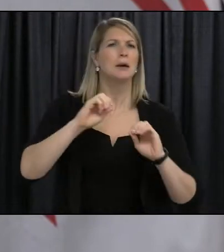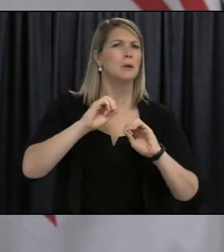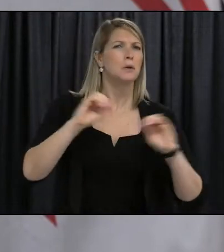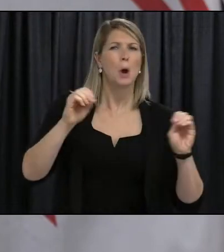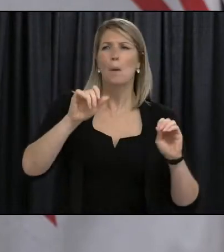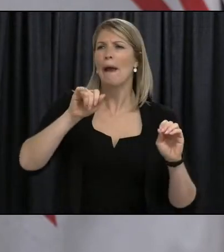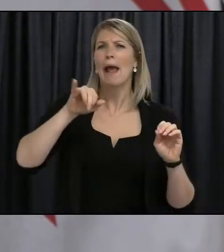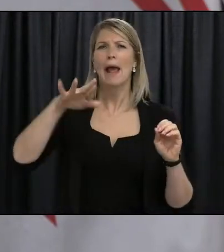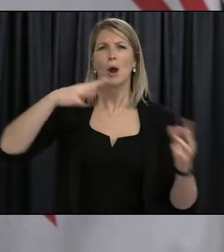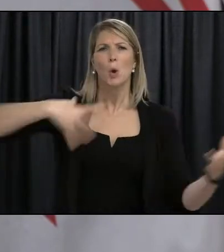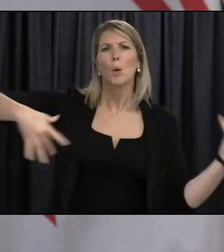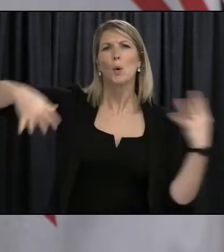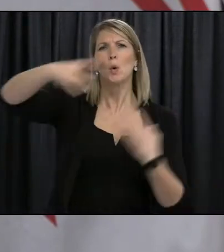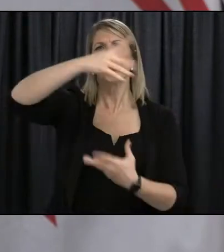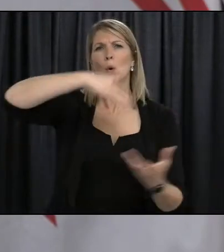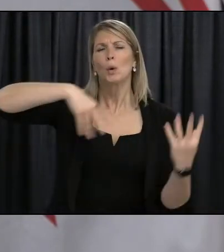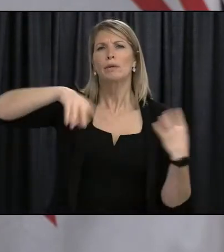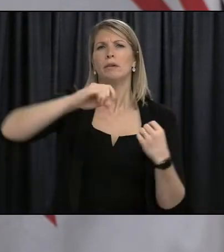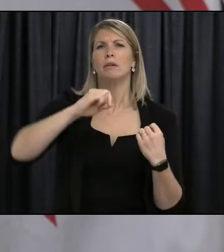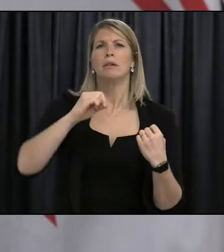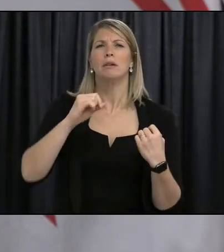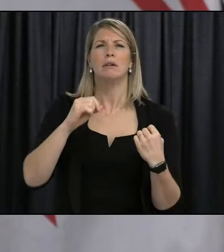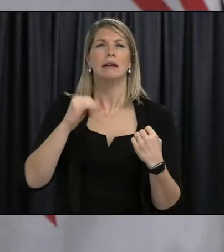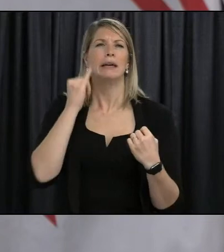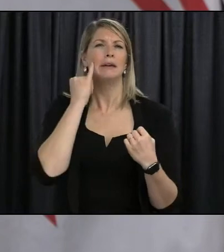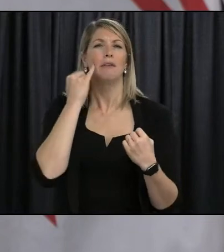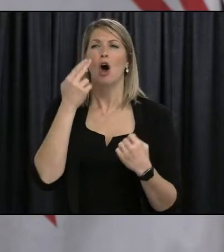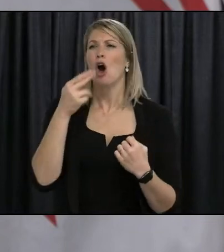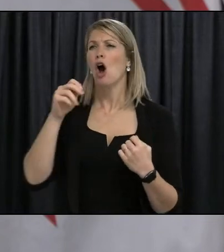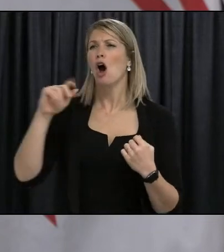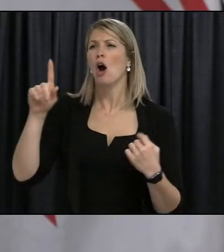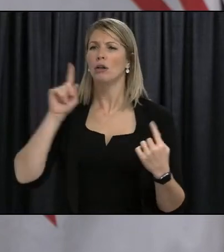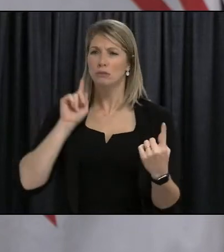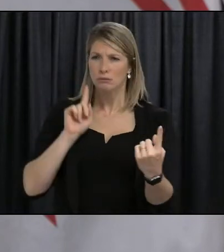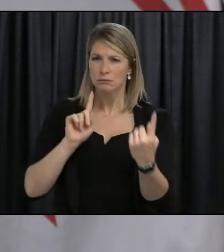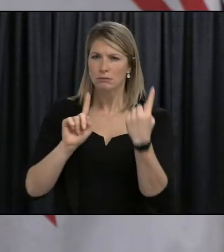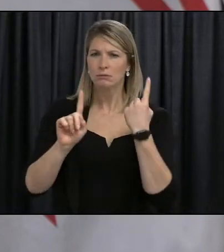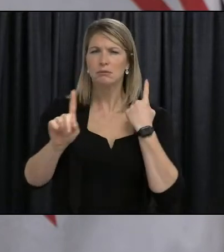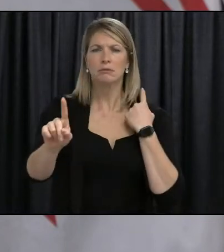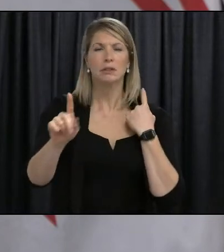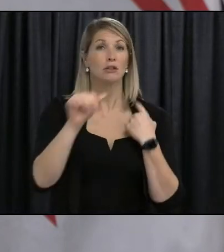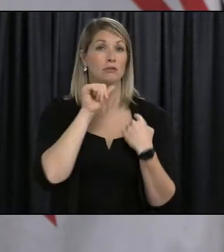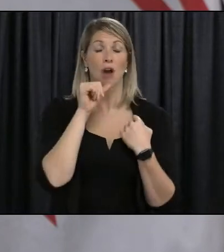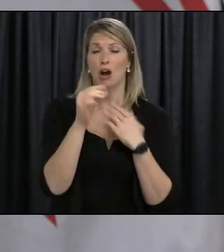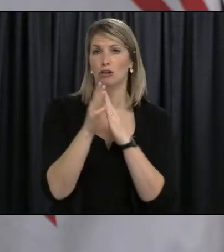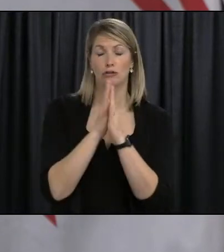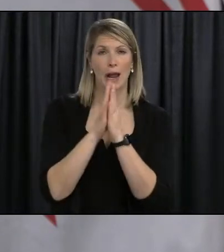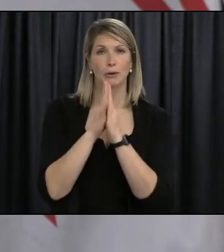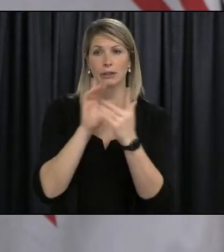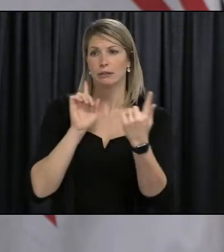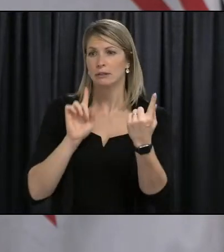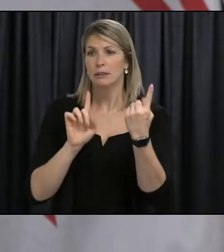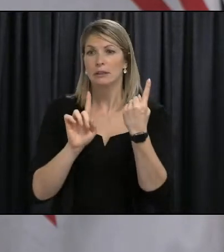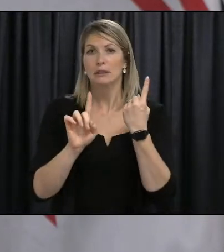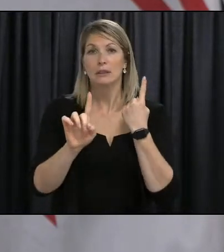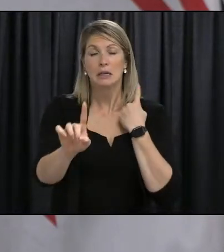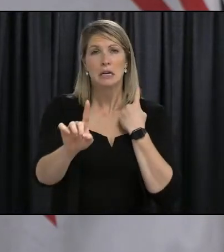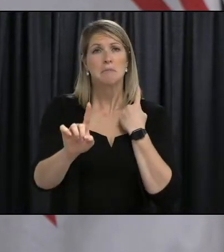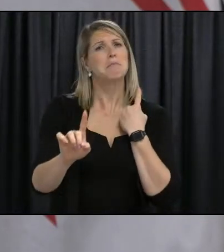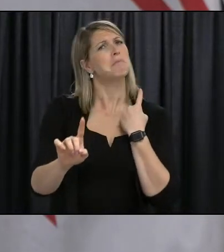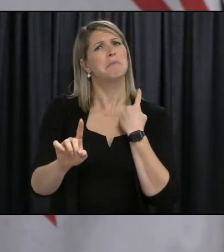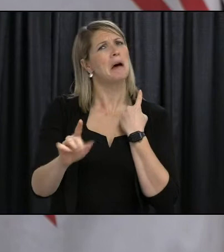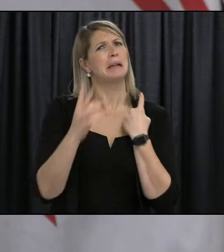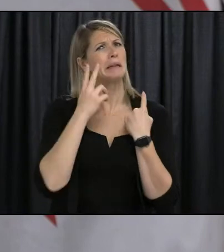If you're passing in the hallways, especially if the hallways are not crowded, which, I would think they tend not to be for most of the